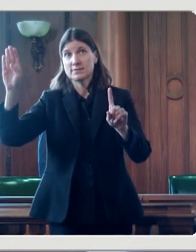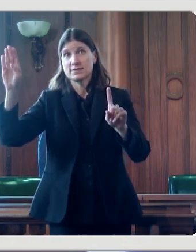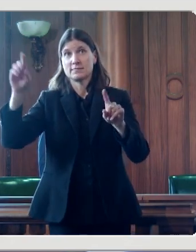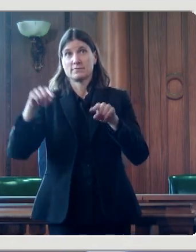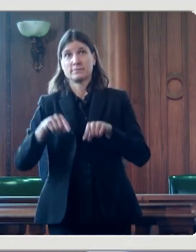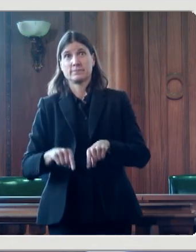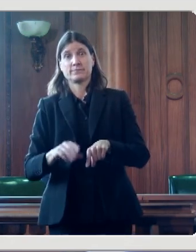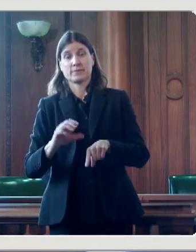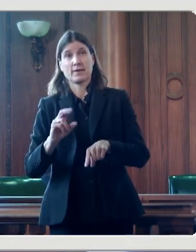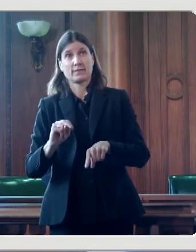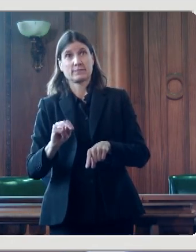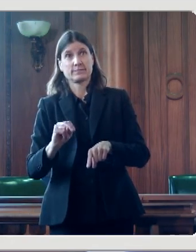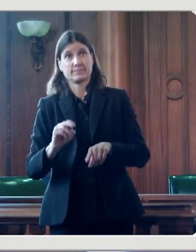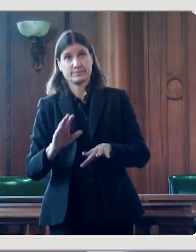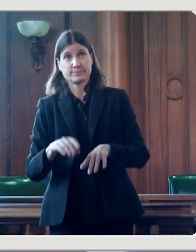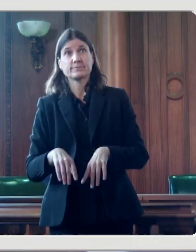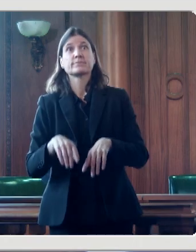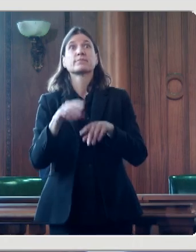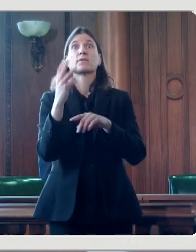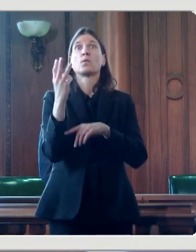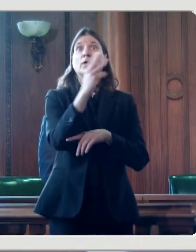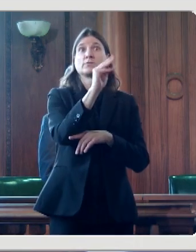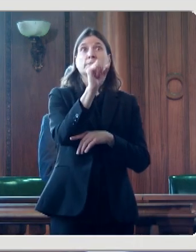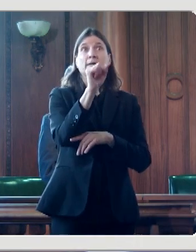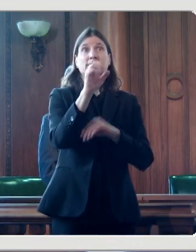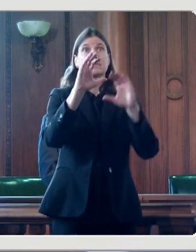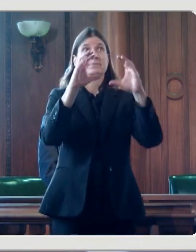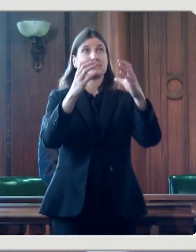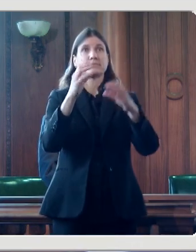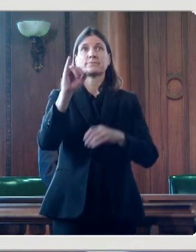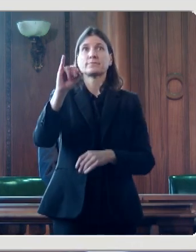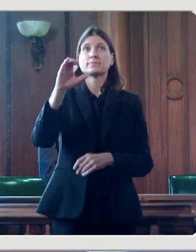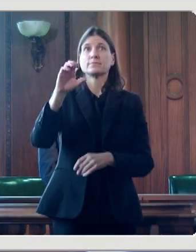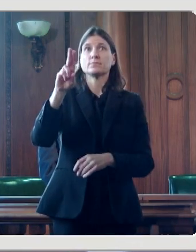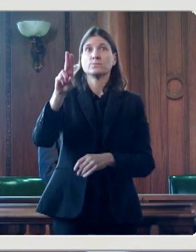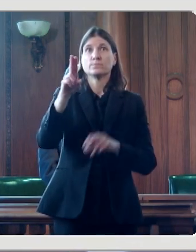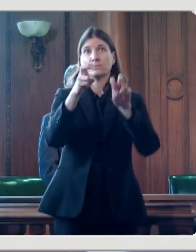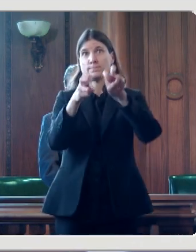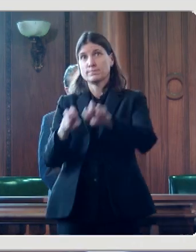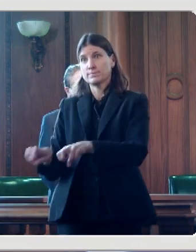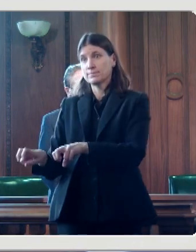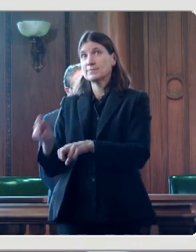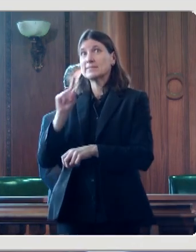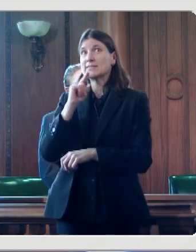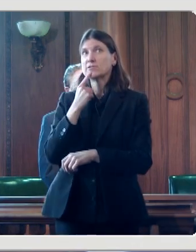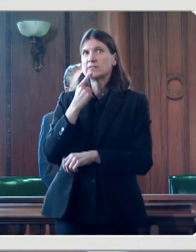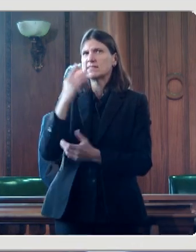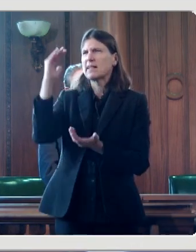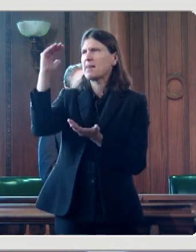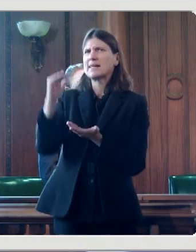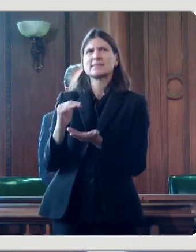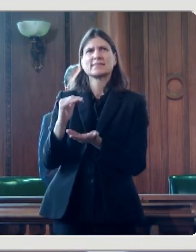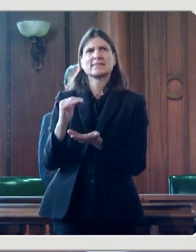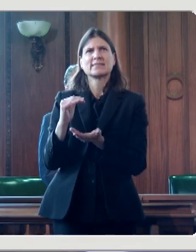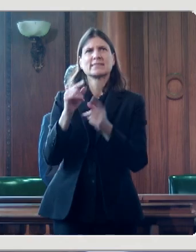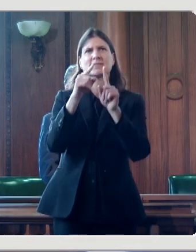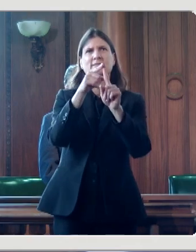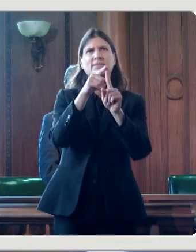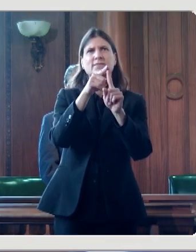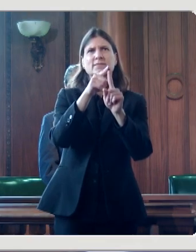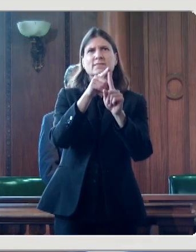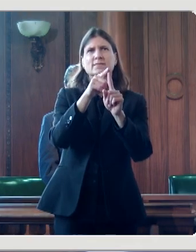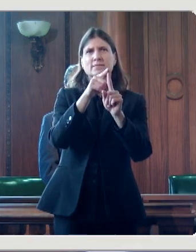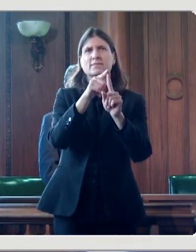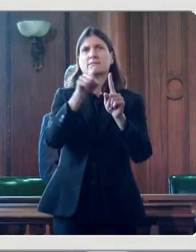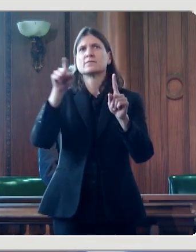here locally than they have out east, which is partly why they may be experiencing the surge in a more profound or